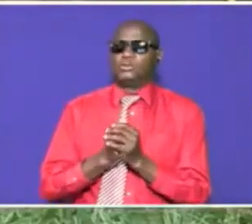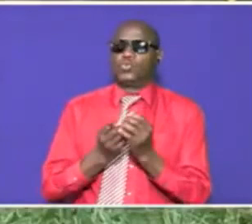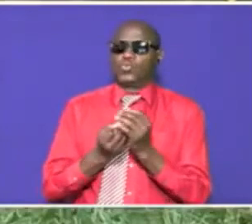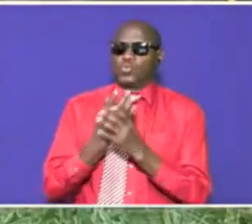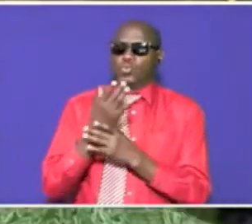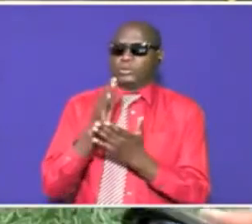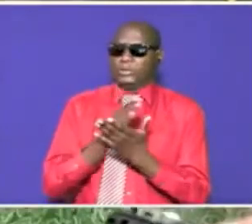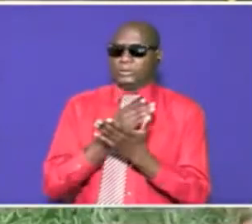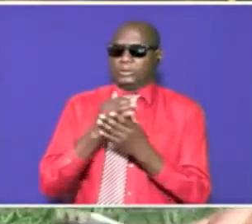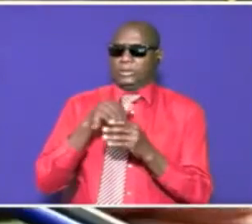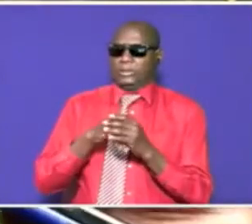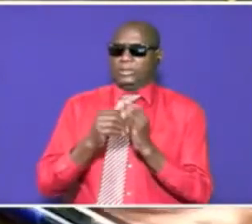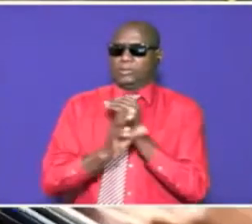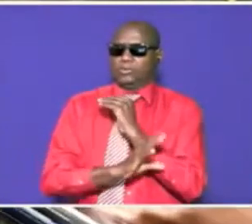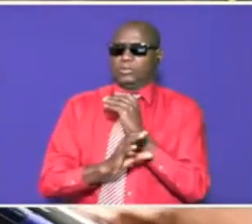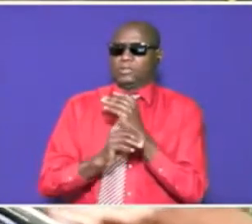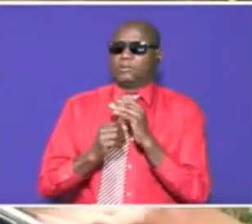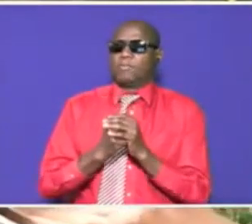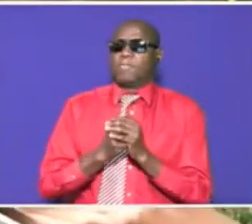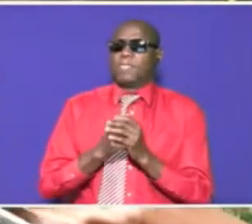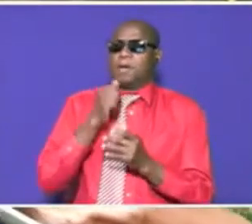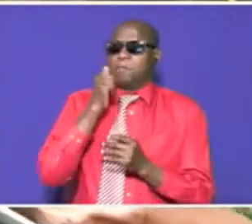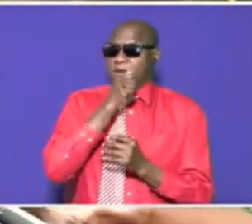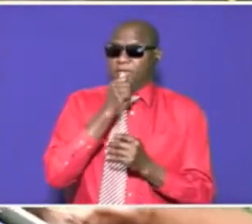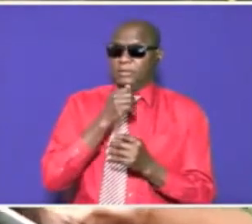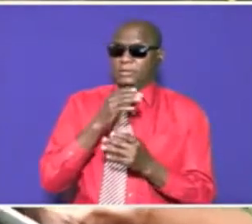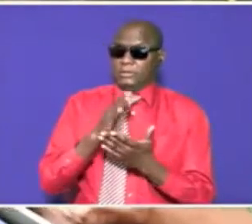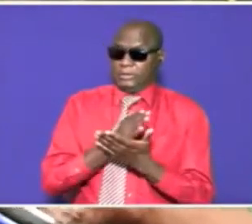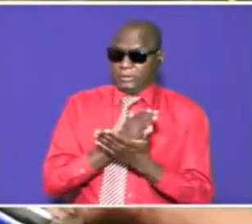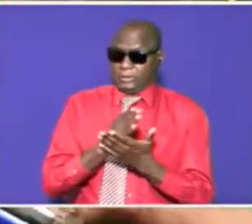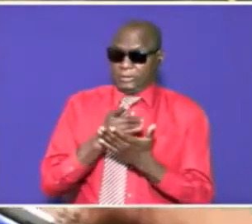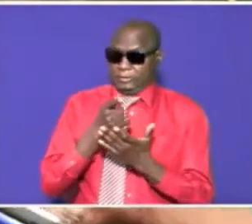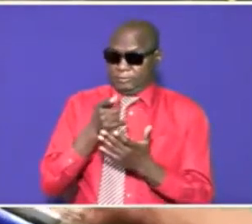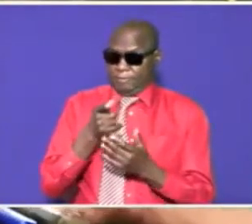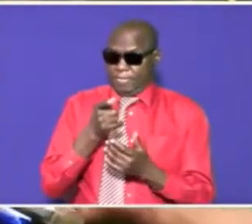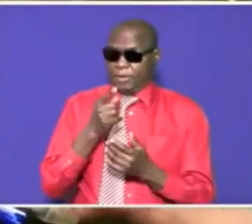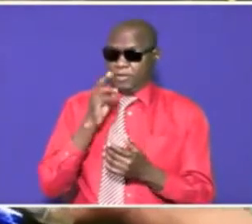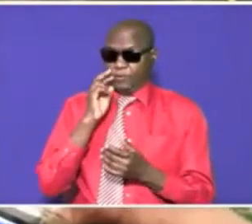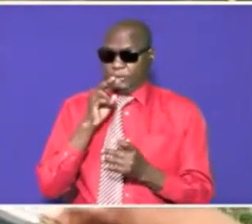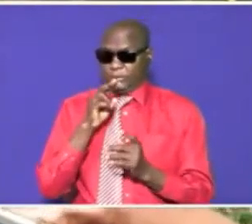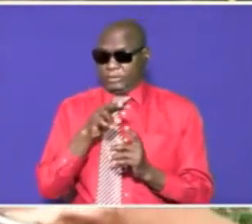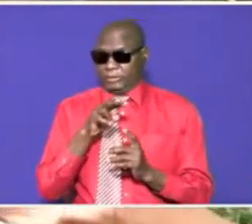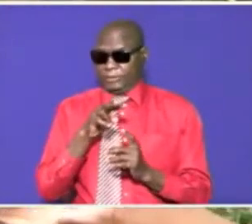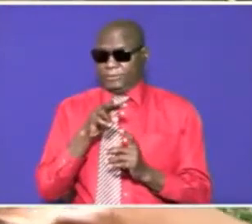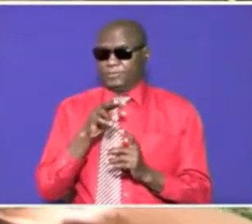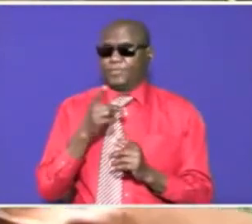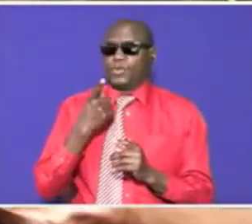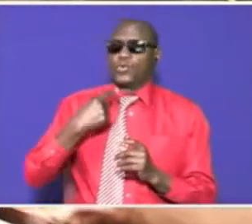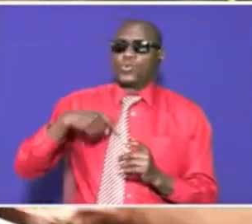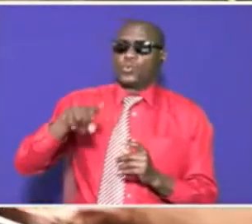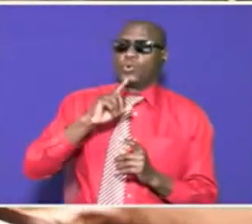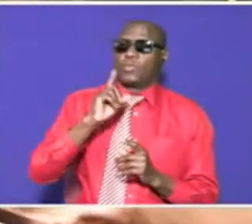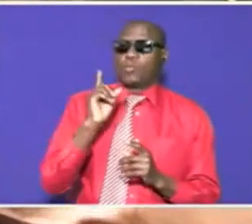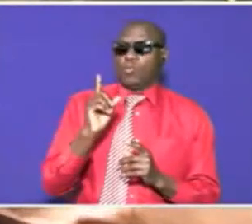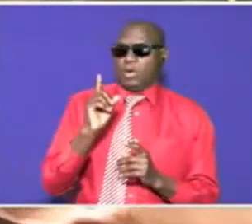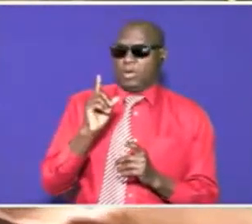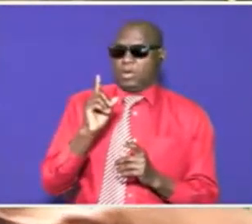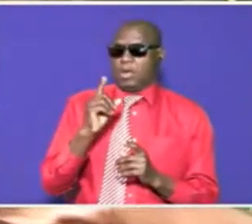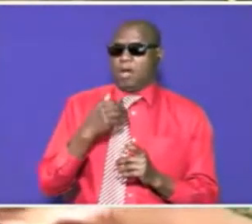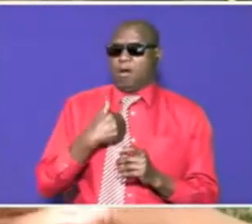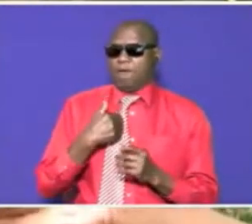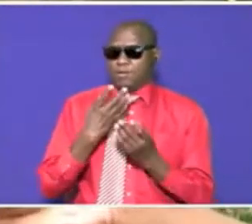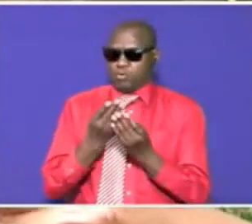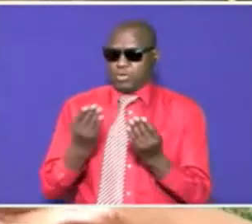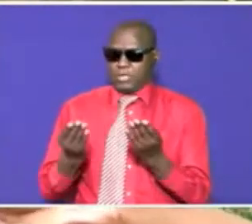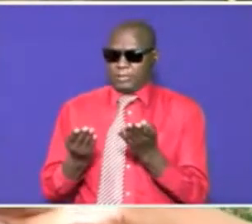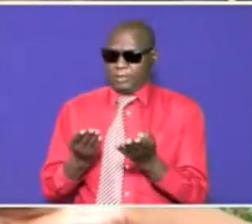Mchango haswa wa Kenya Tourism Federation na private sector, tukiangalia, sisi ndio ambao tunayo ile